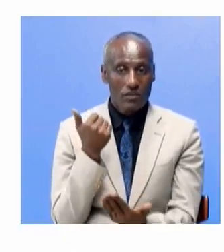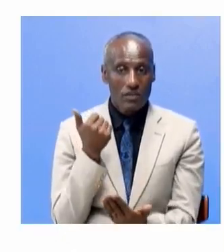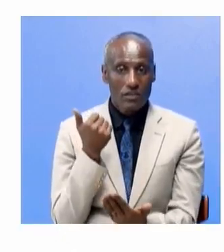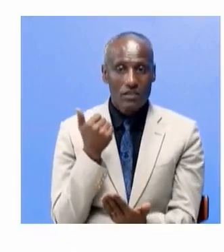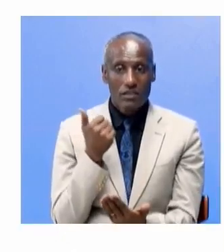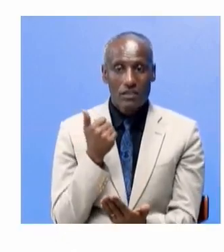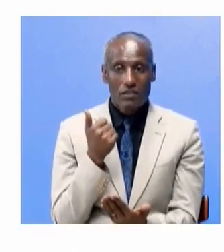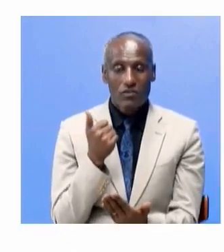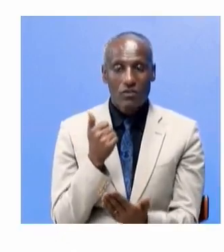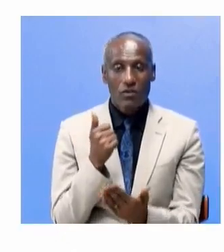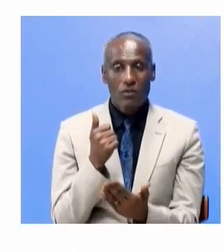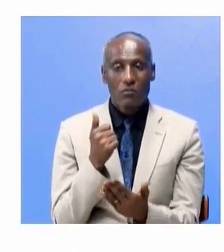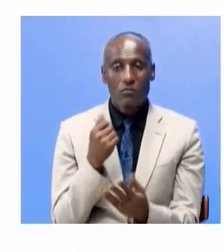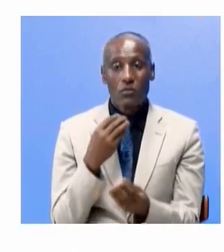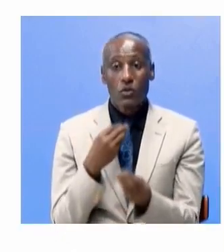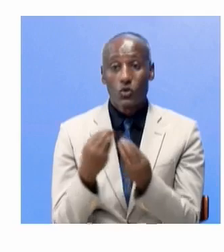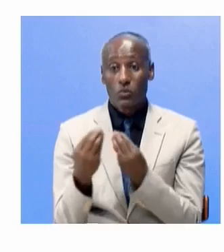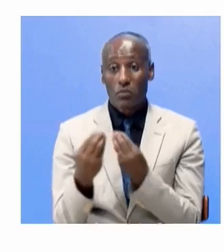supermarket.